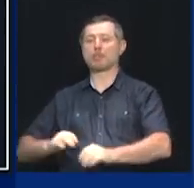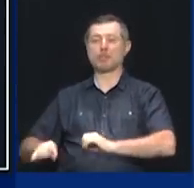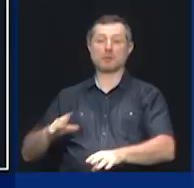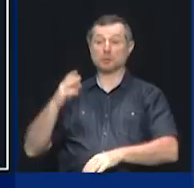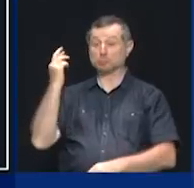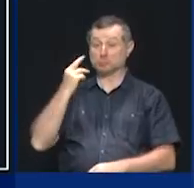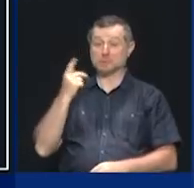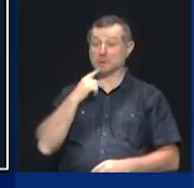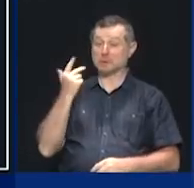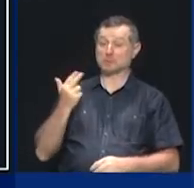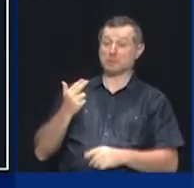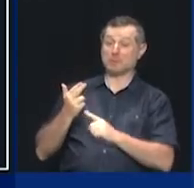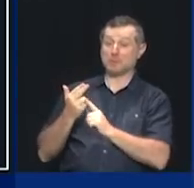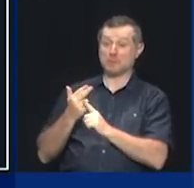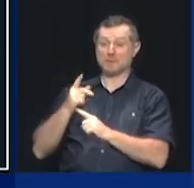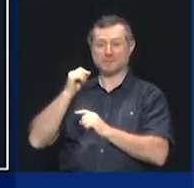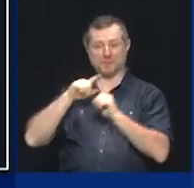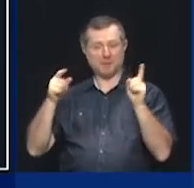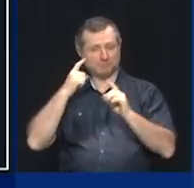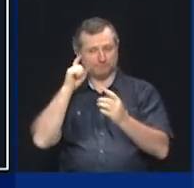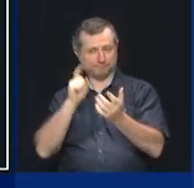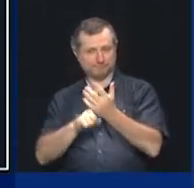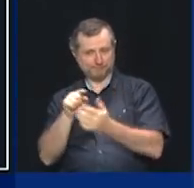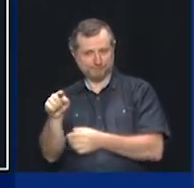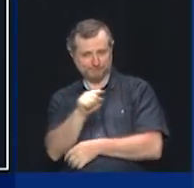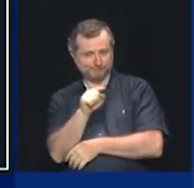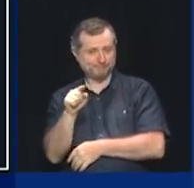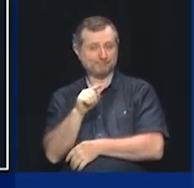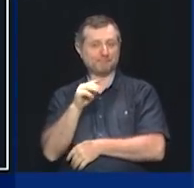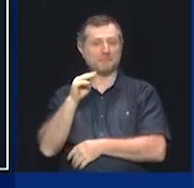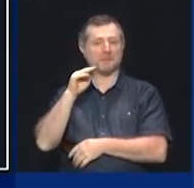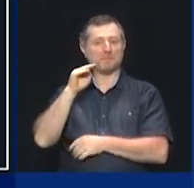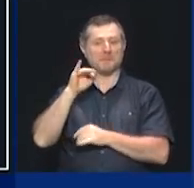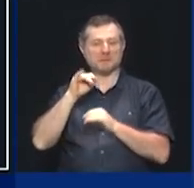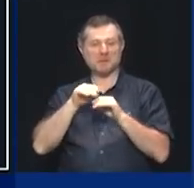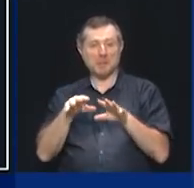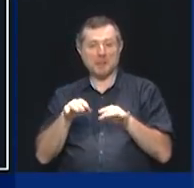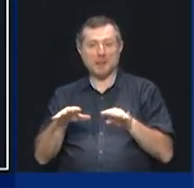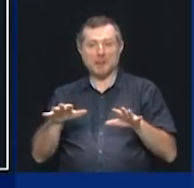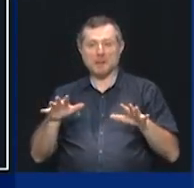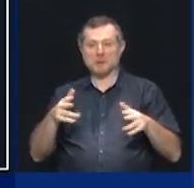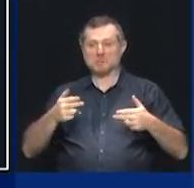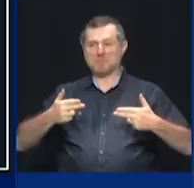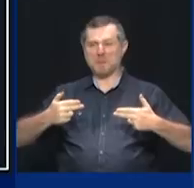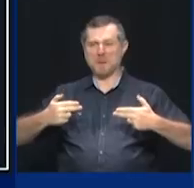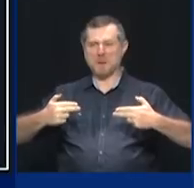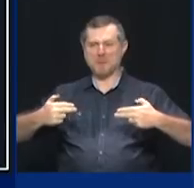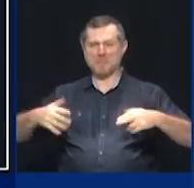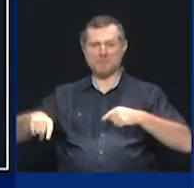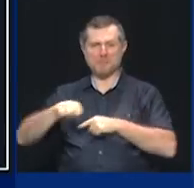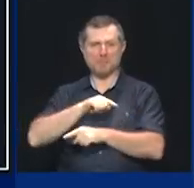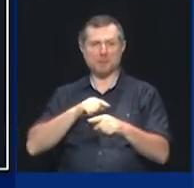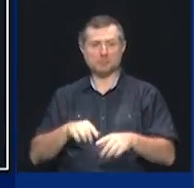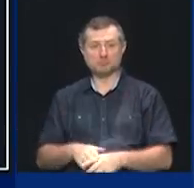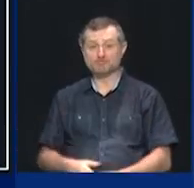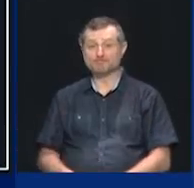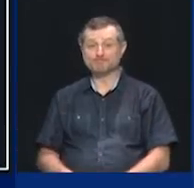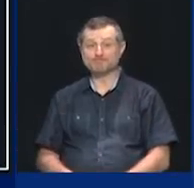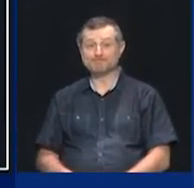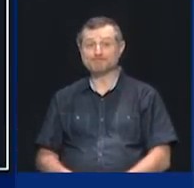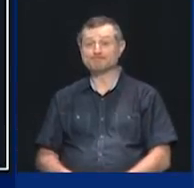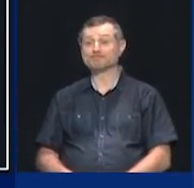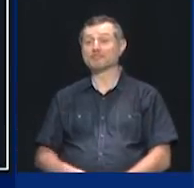at mass shootings, there is no state that has a lower number of